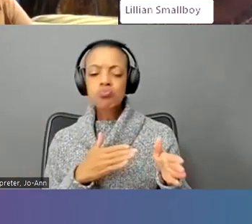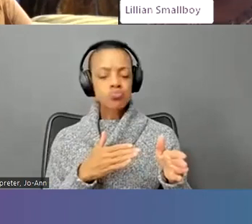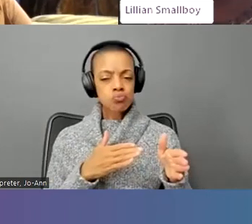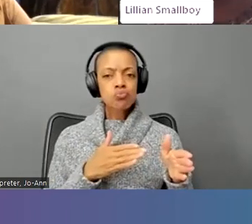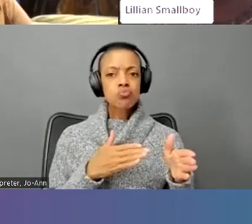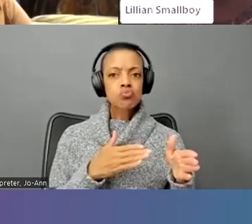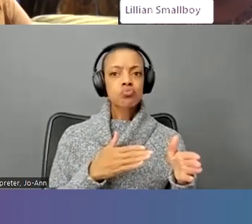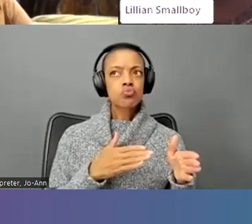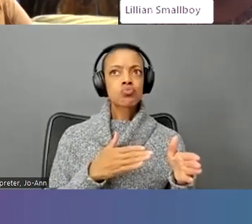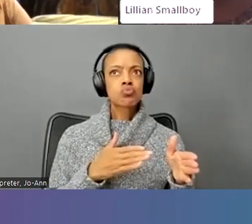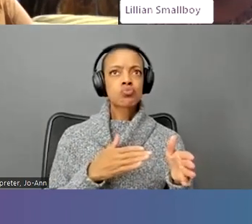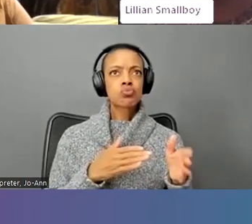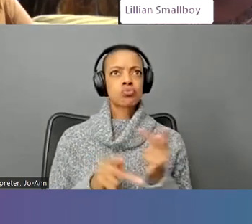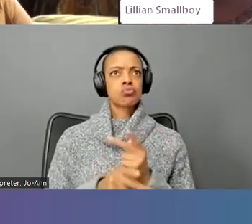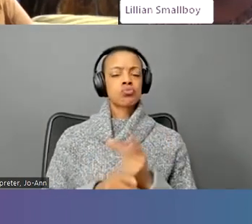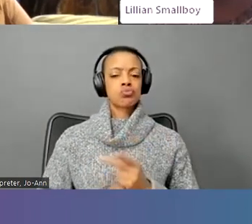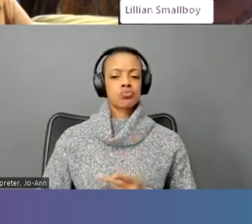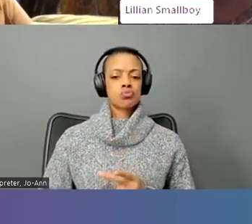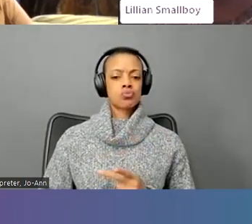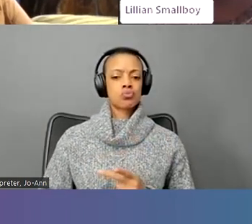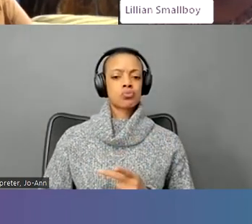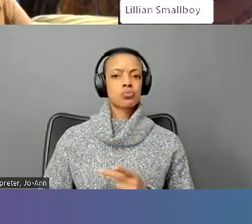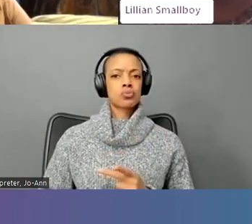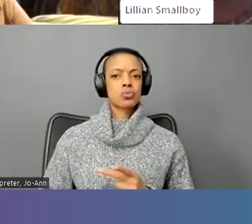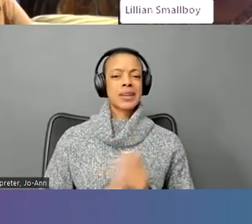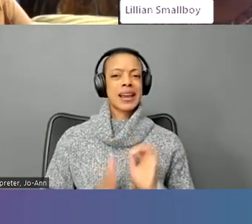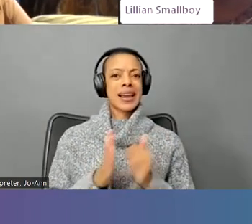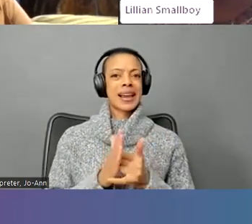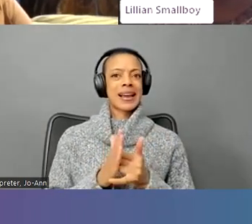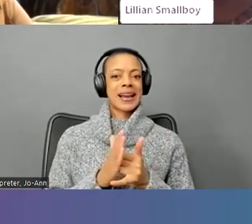we can go forward and